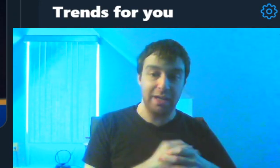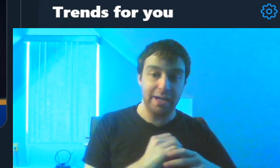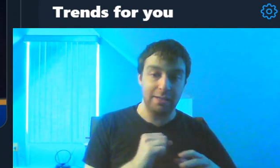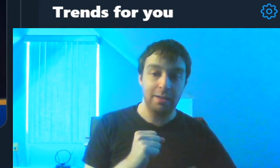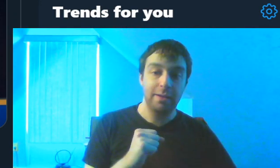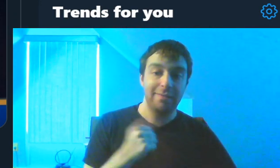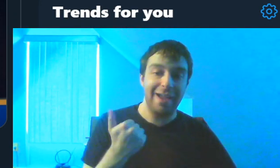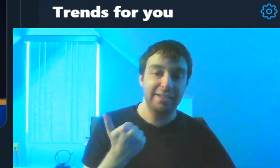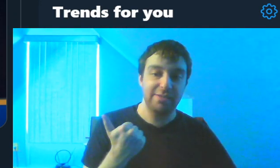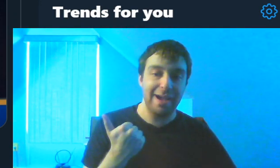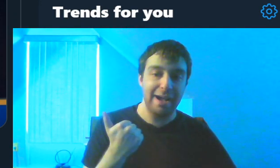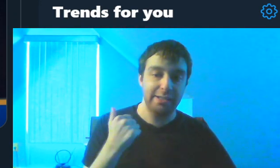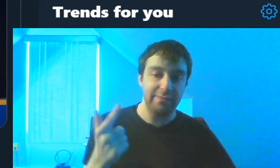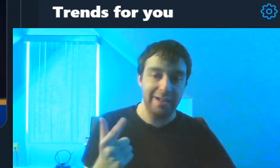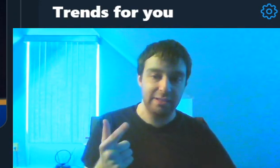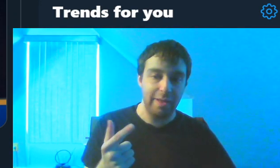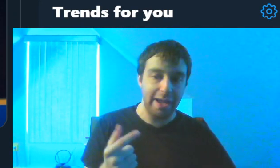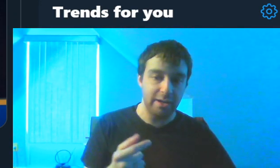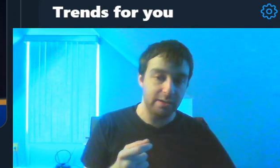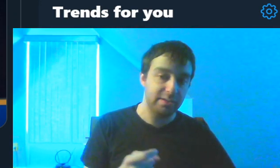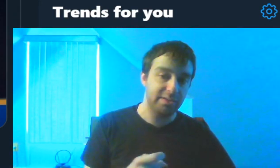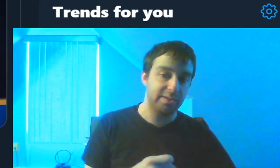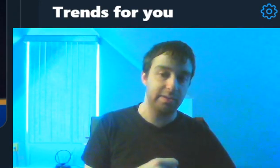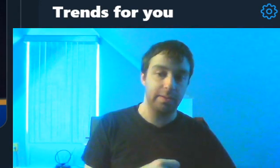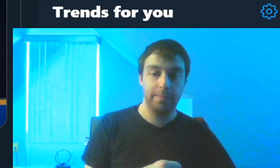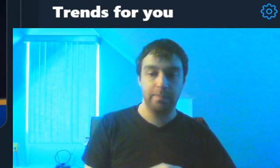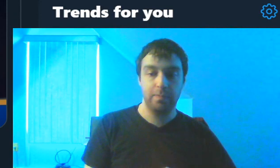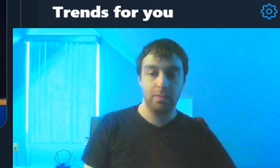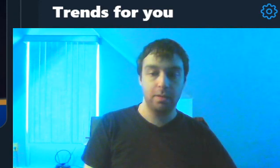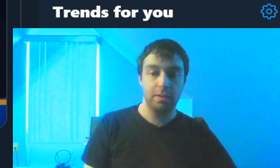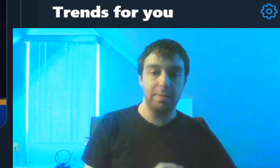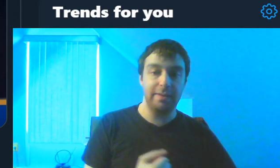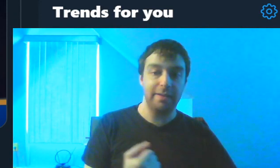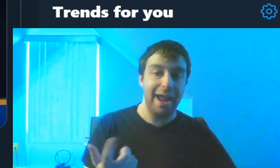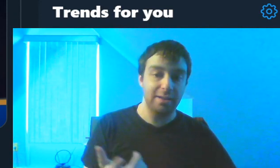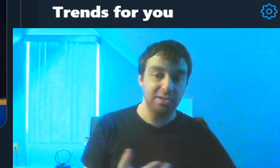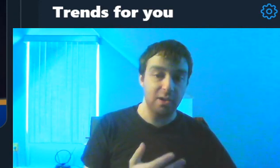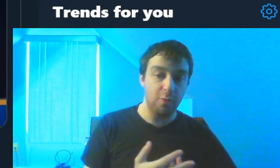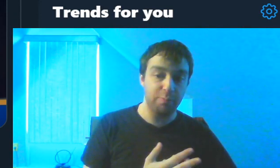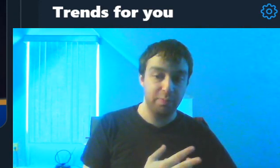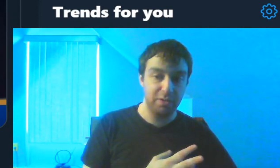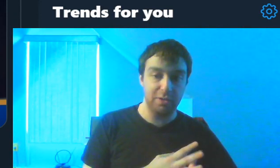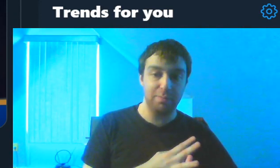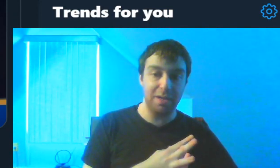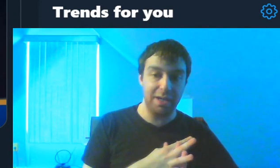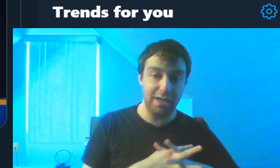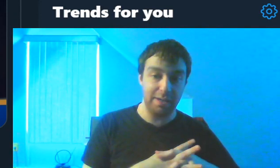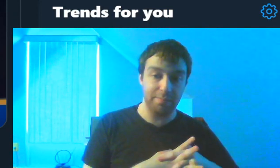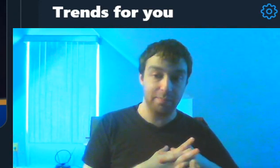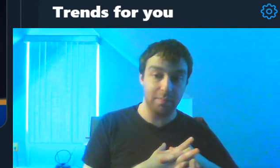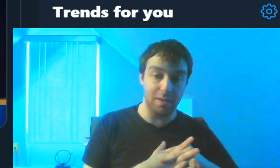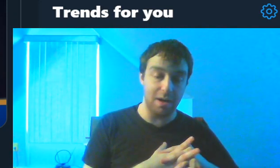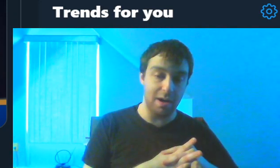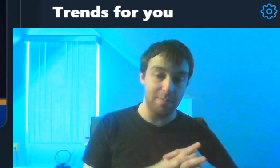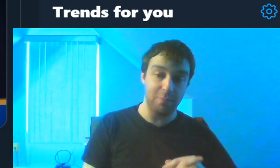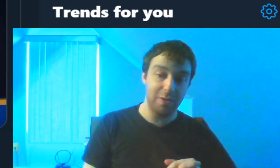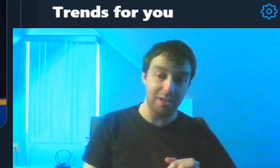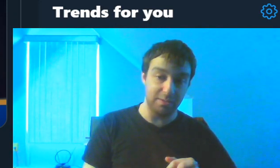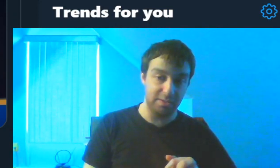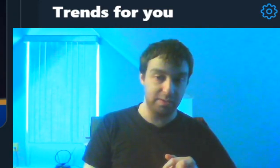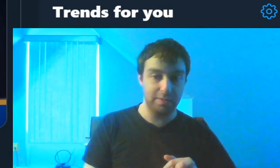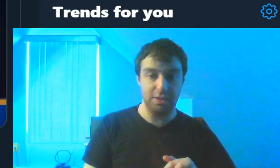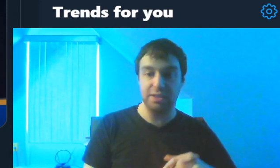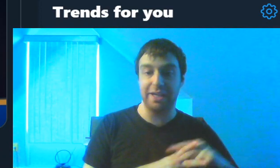once again, face masks, ventilators, be hand soap, could be,